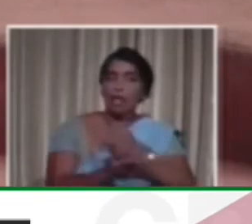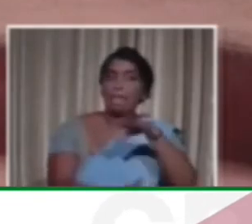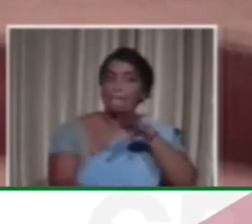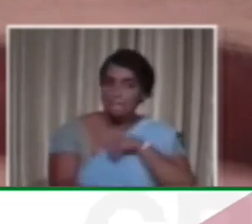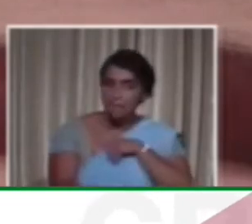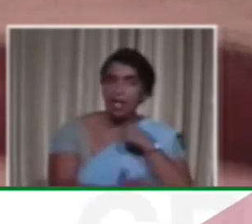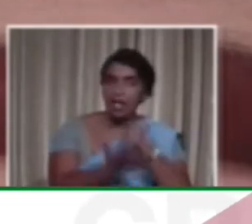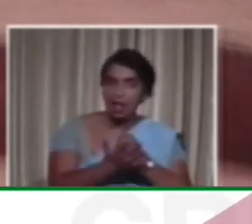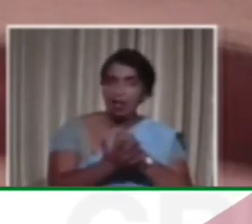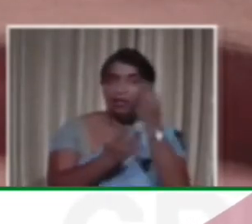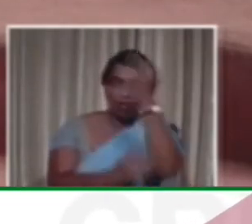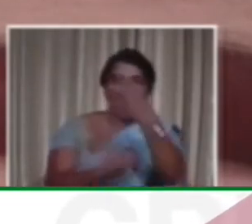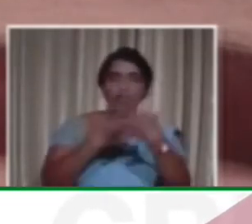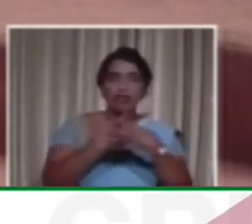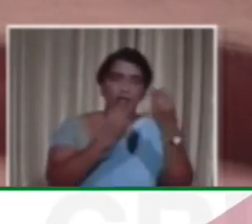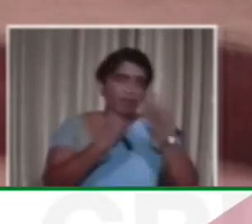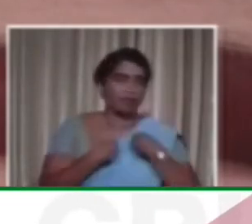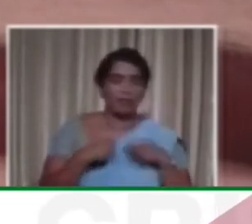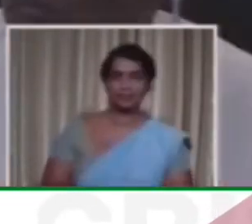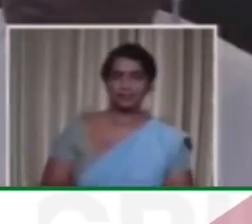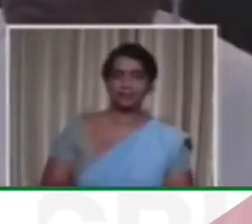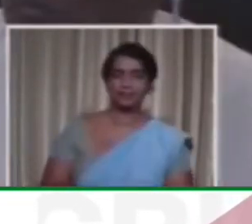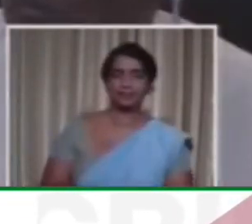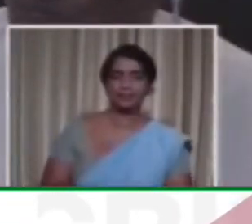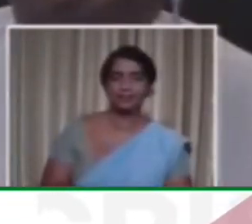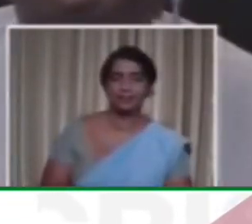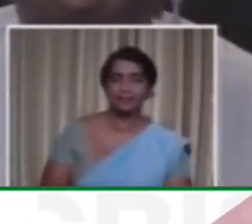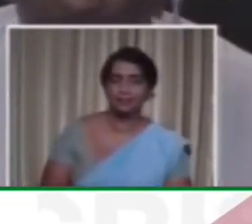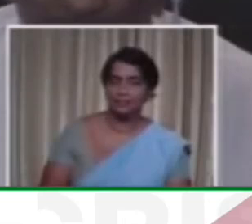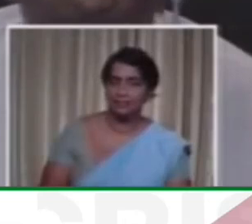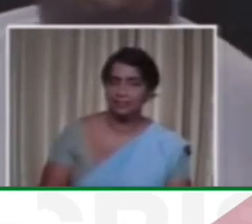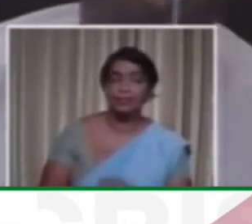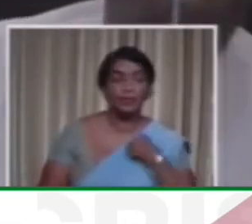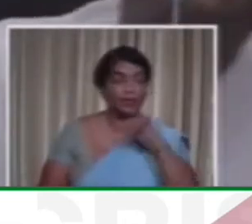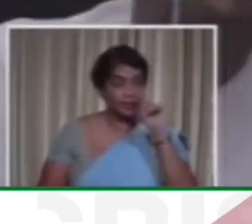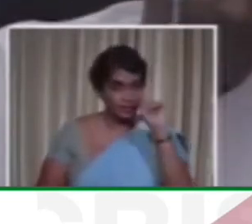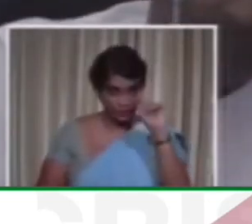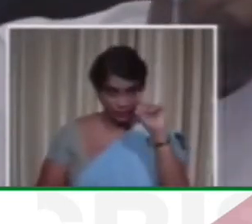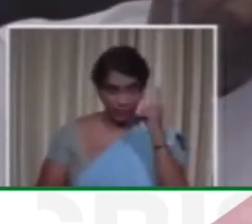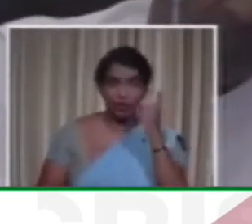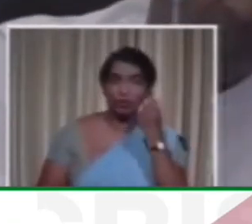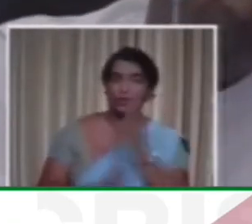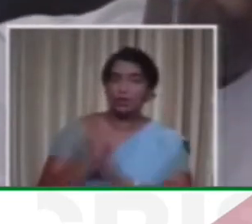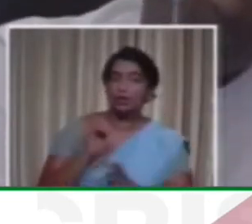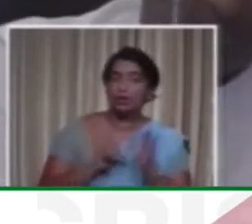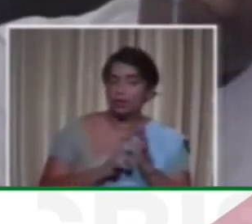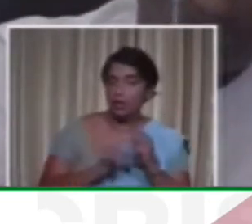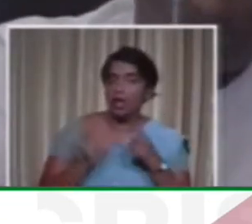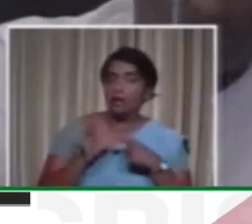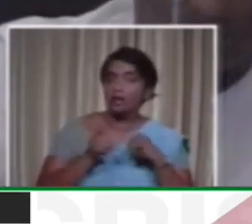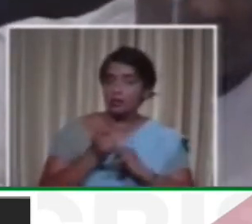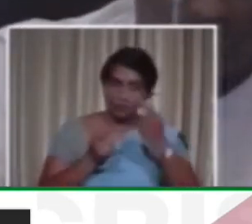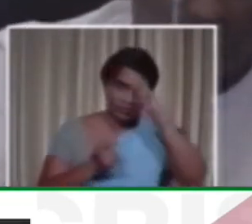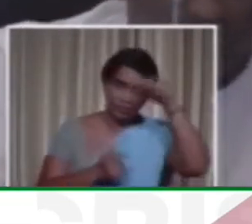the other against the coalition government headed by his brother and Prime Minister Mahinda Rajapaksa. Now, just yesterday in the